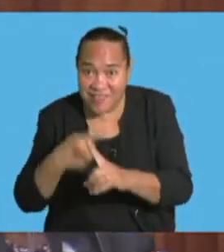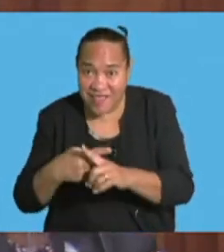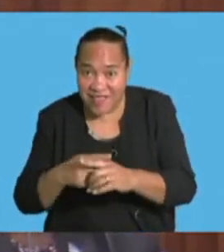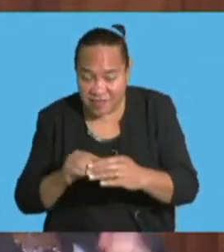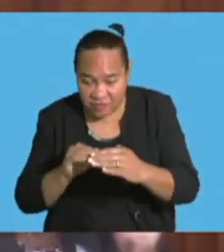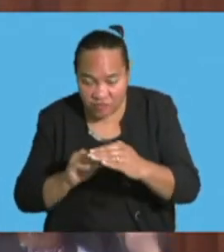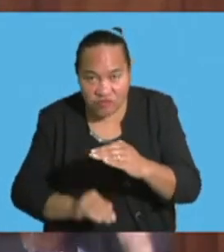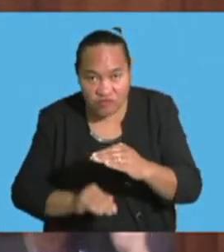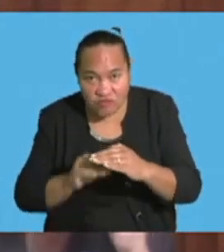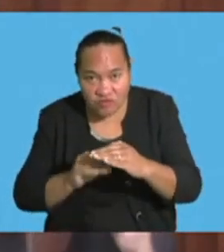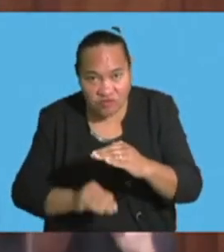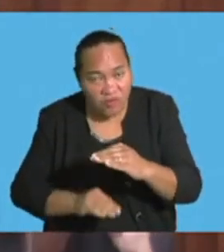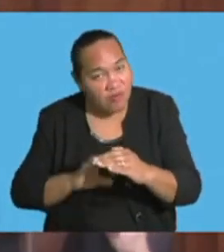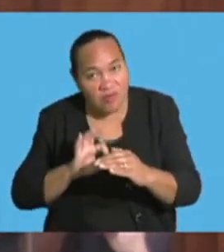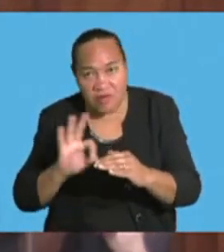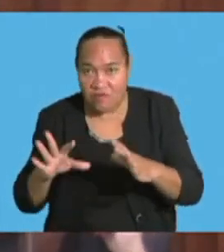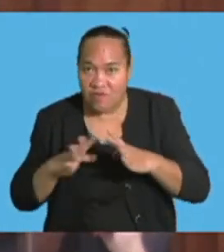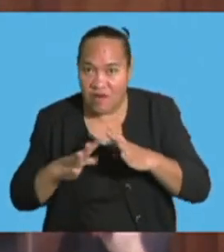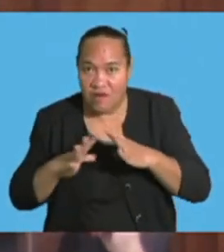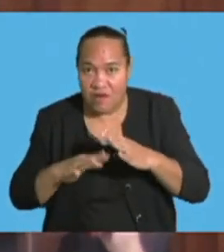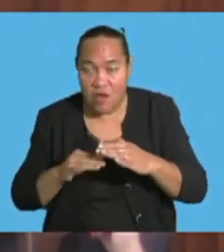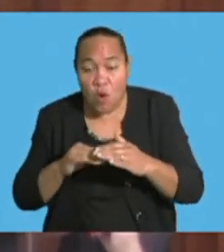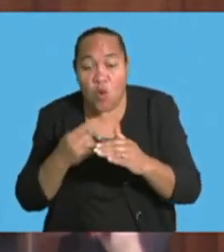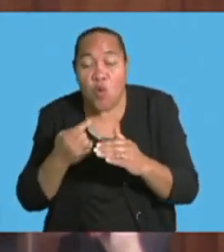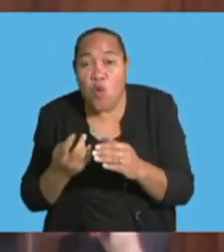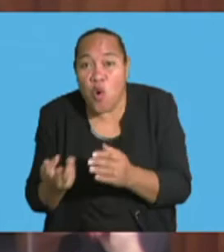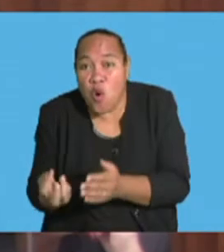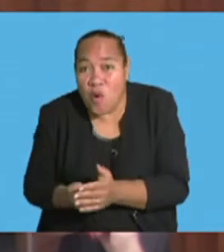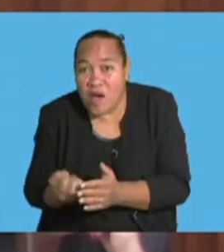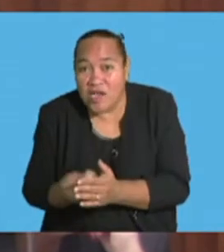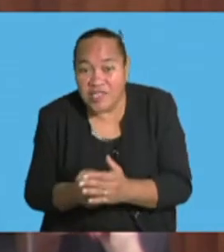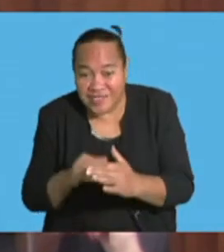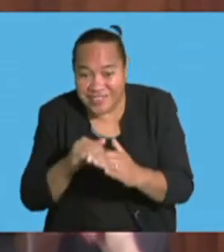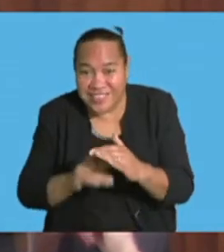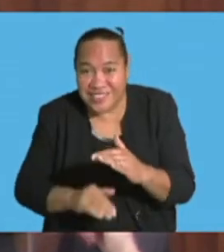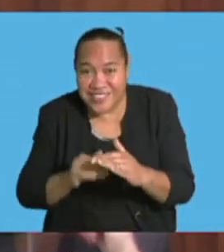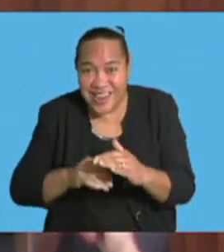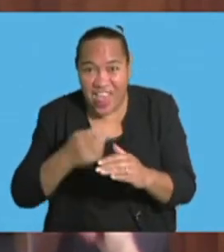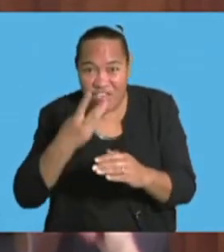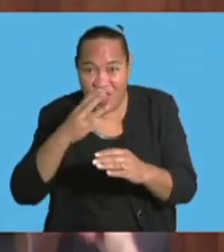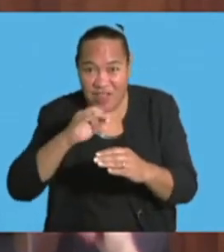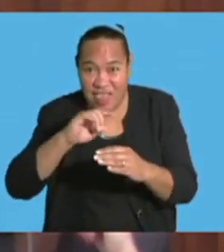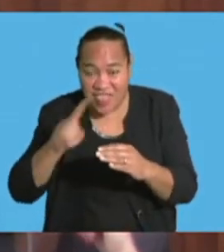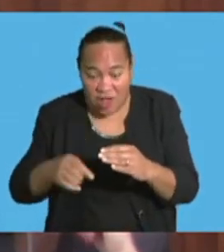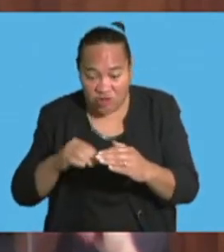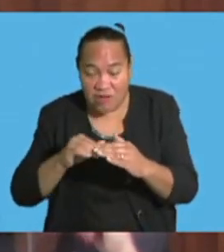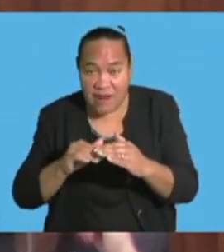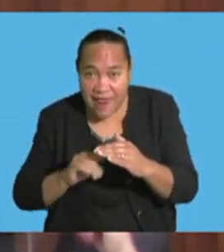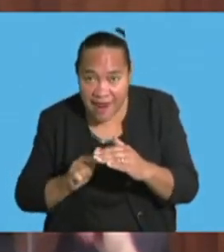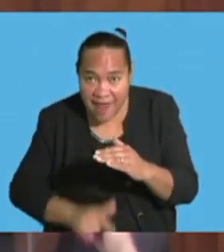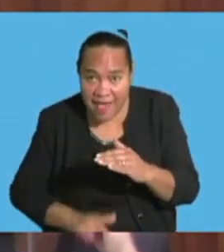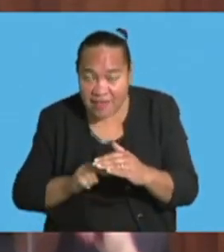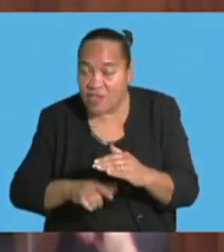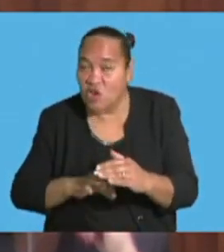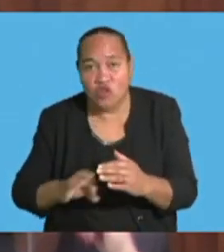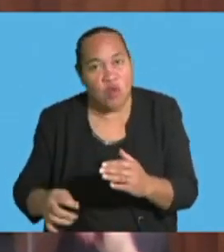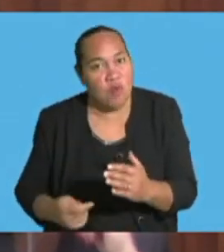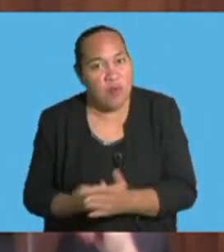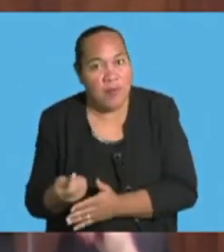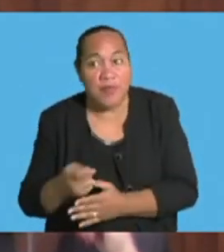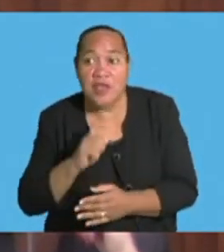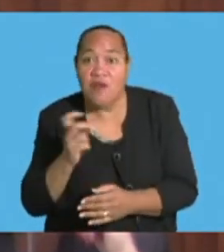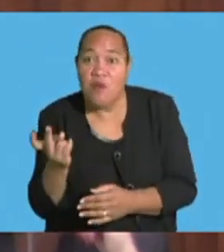means individuals who earn less than $30,000 do not pay income tax. In cases where both husband and wife